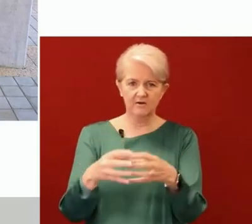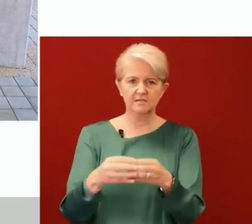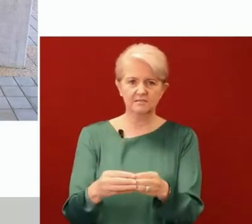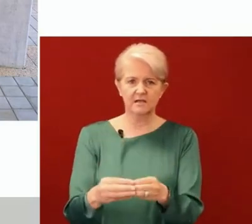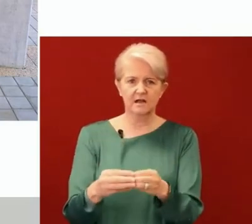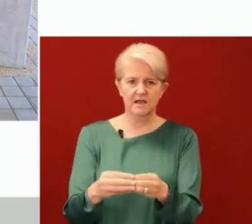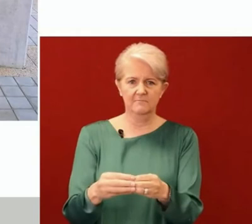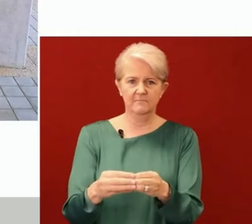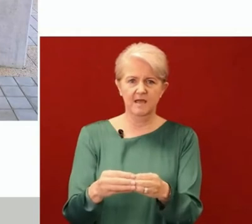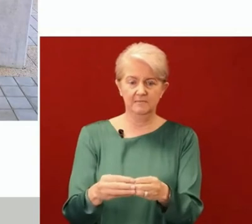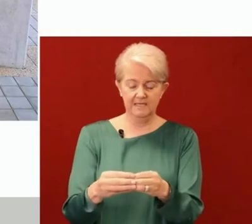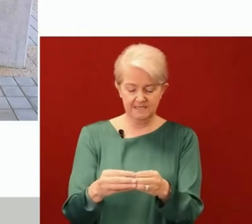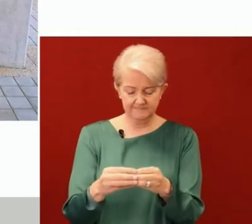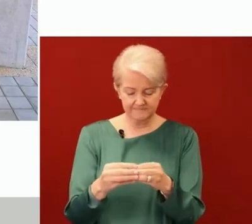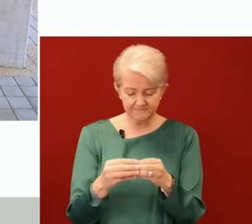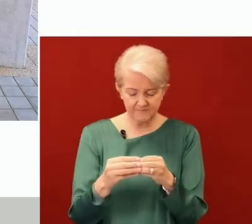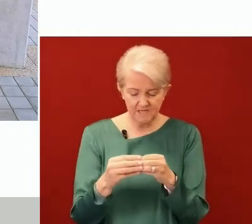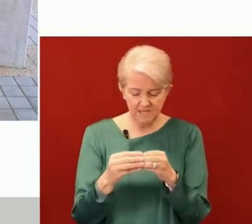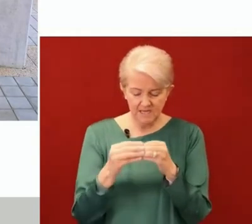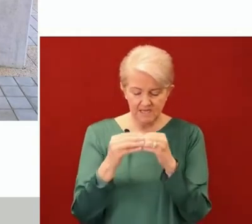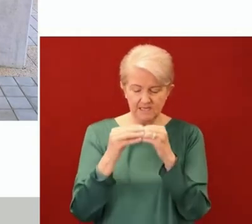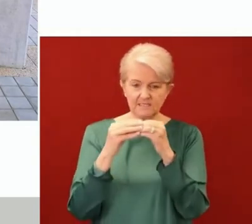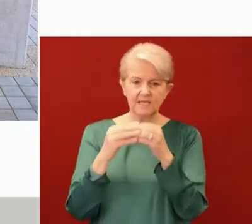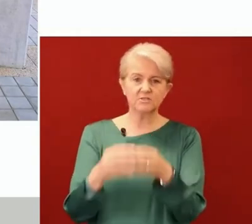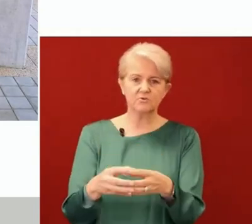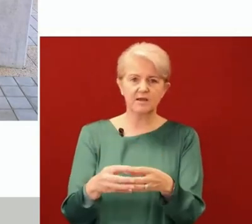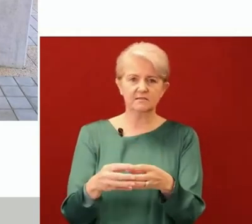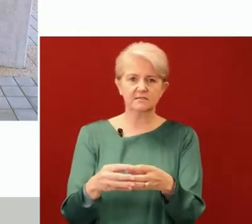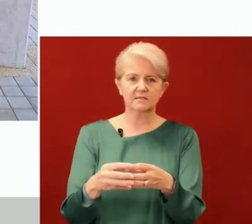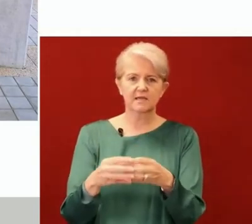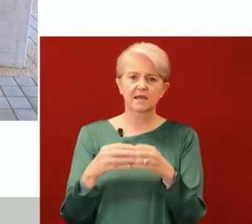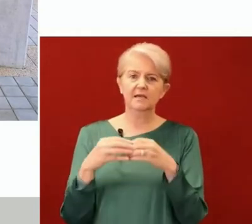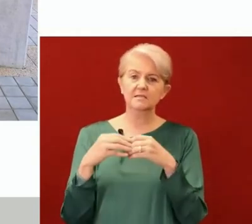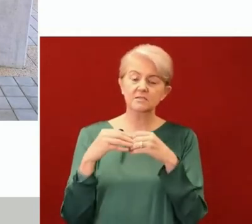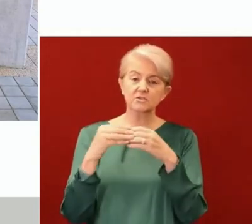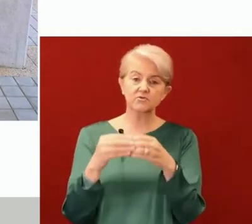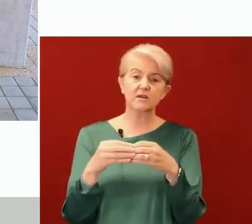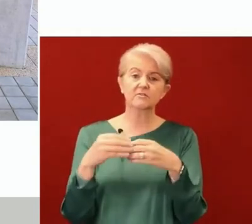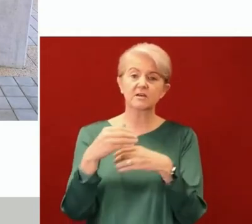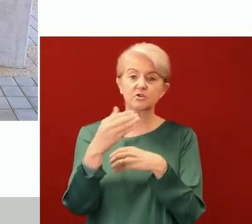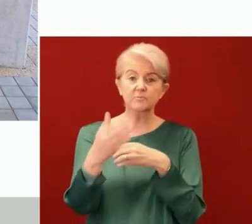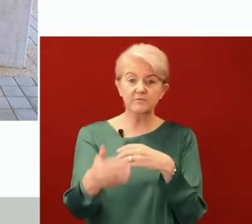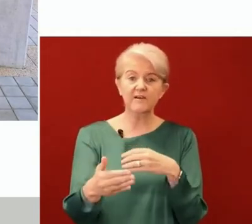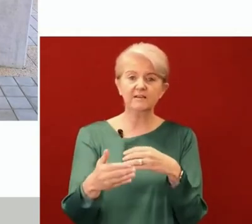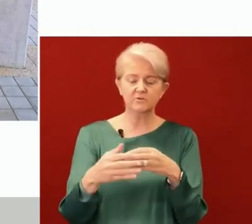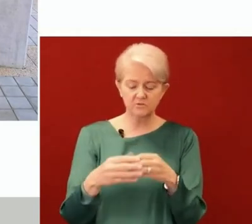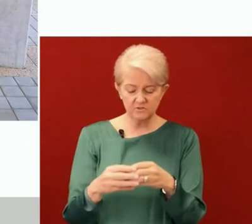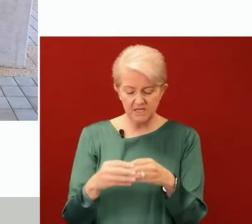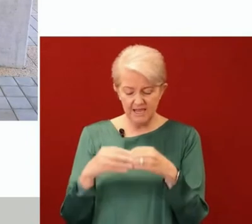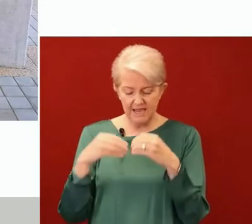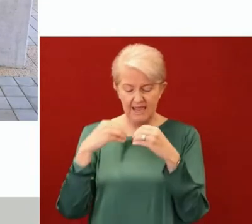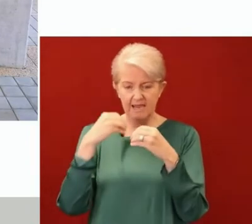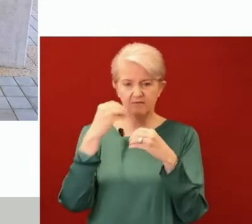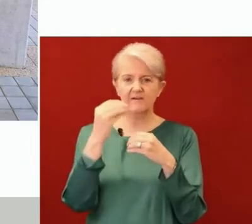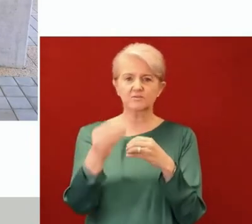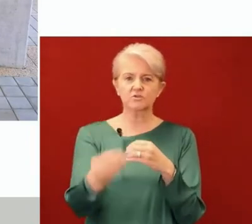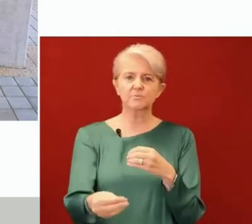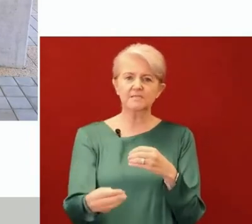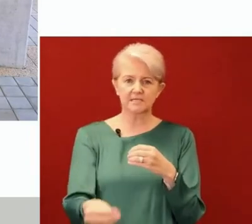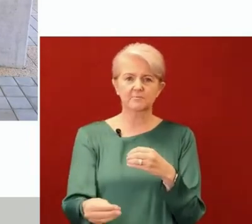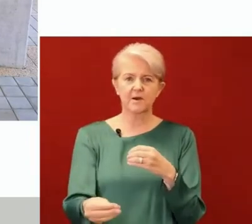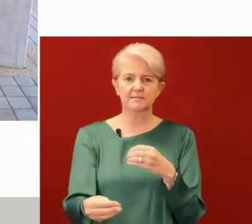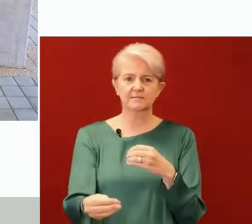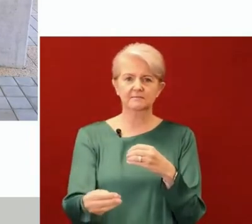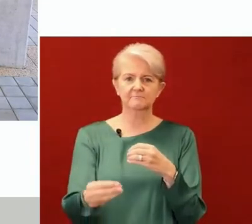the areas that I am leading. It is a strength. And it is a strength that should be valued, and in fact, it